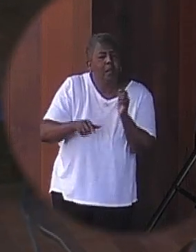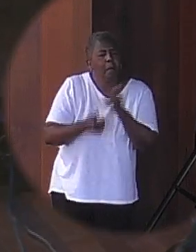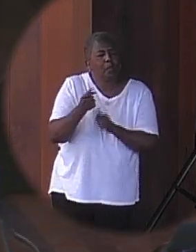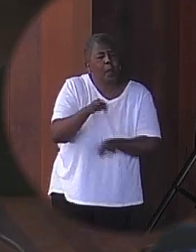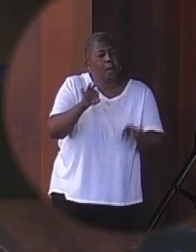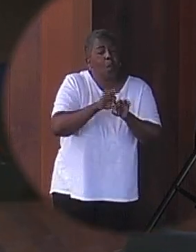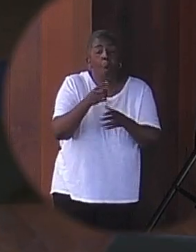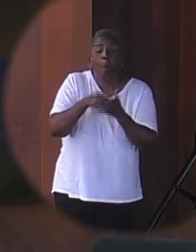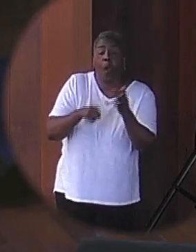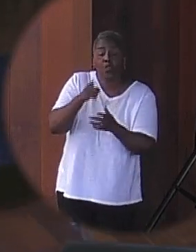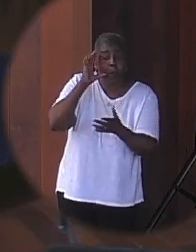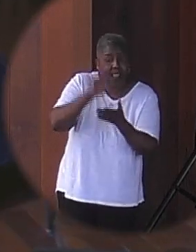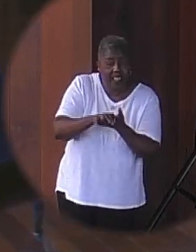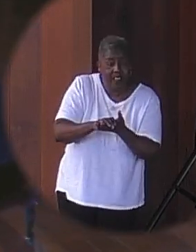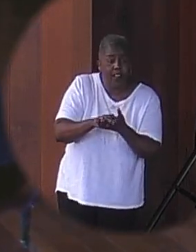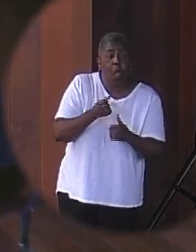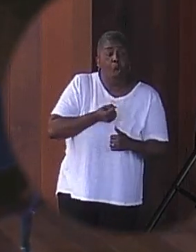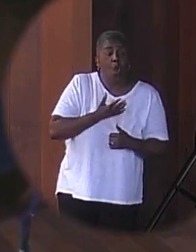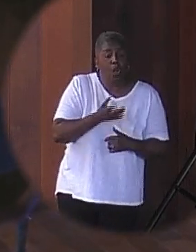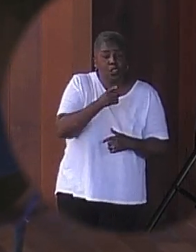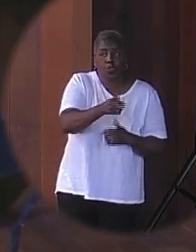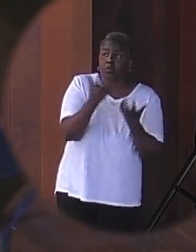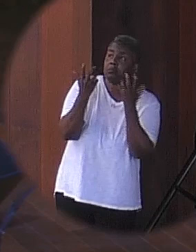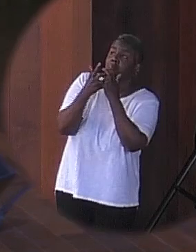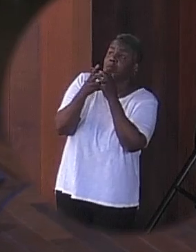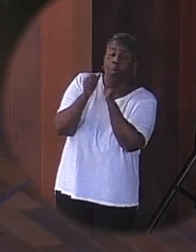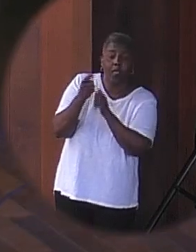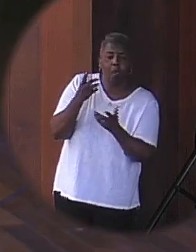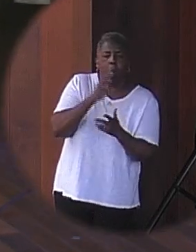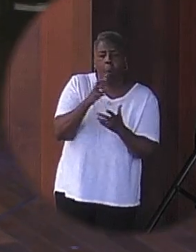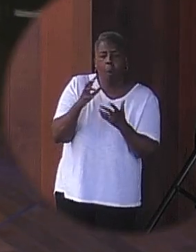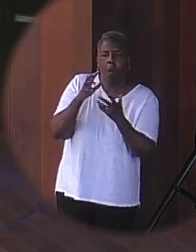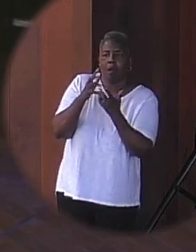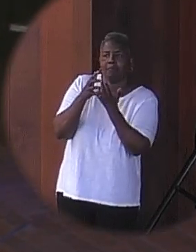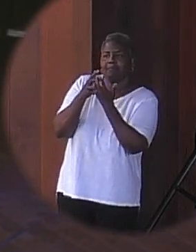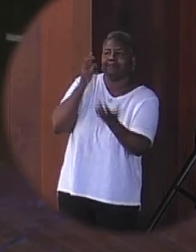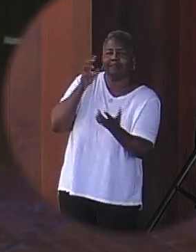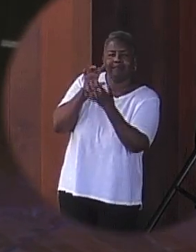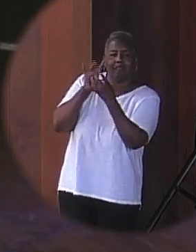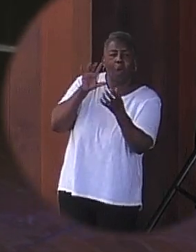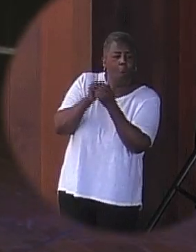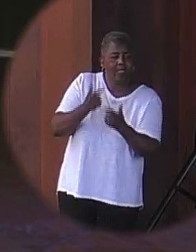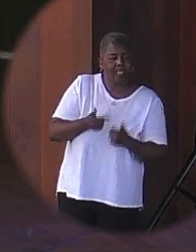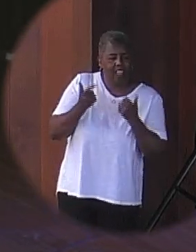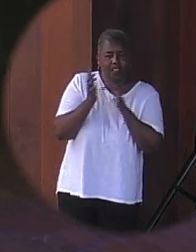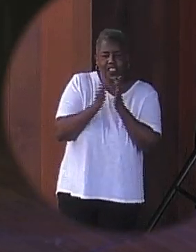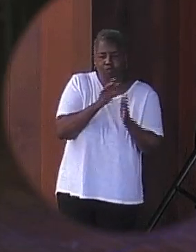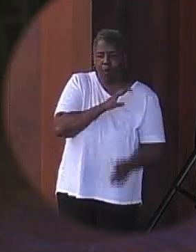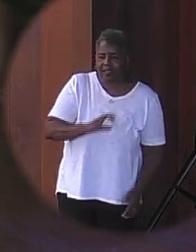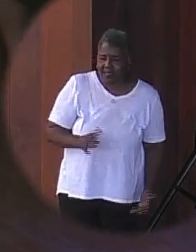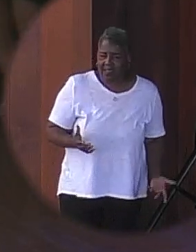you believe either causes you to align or misalign with the life of Jesus.